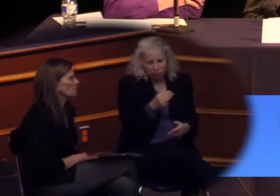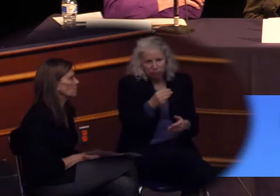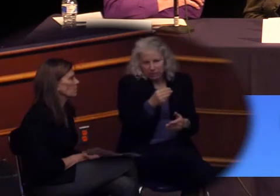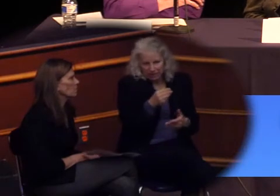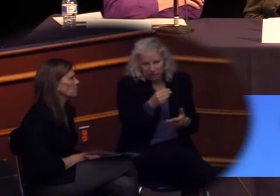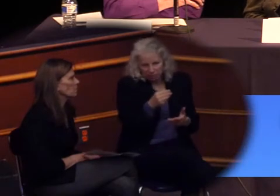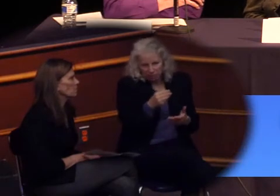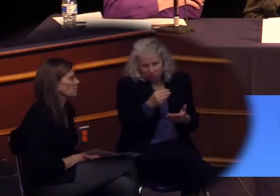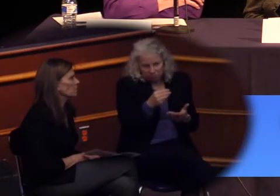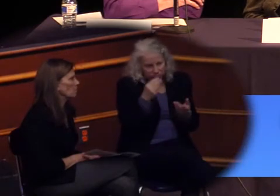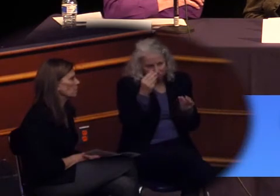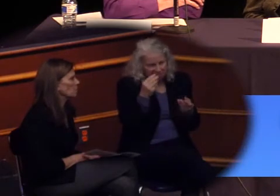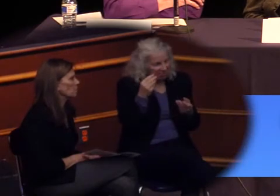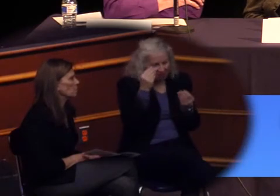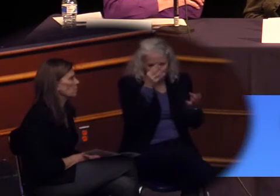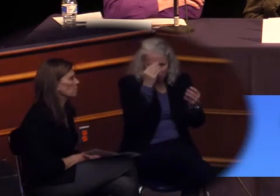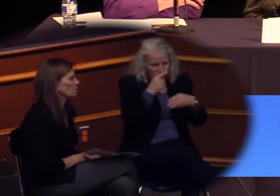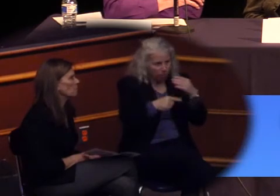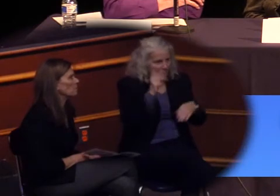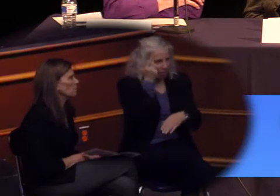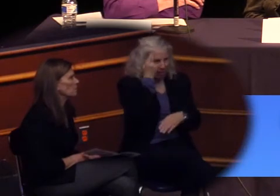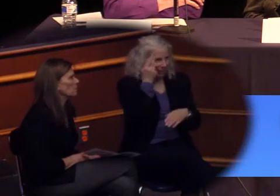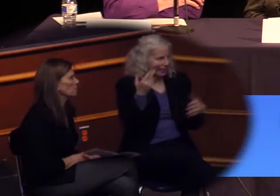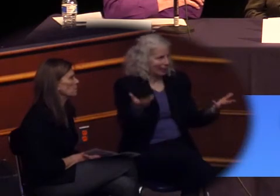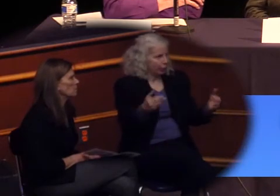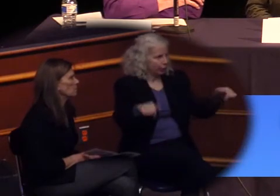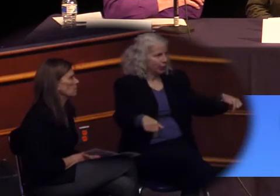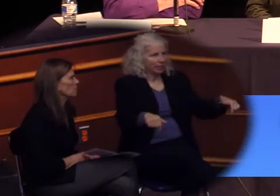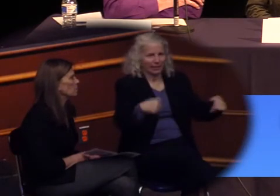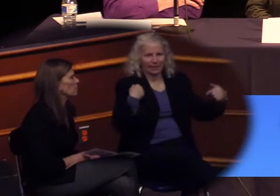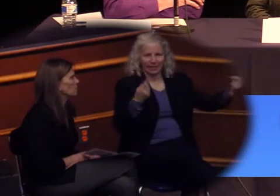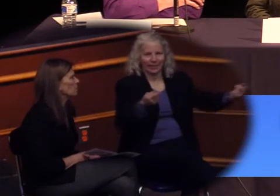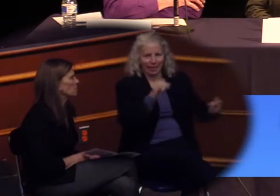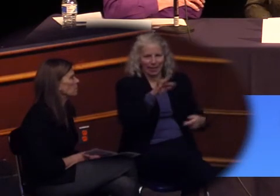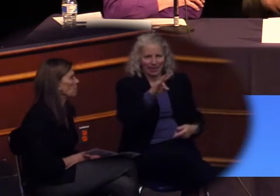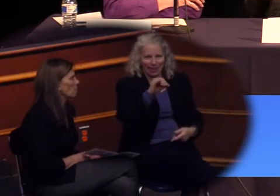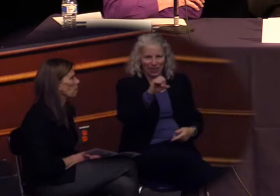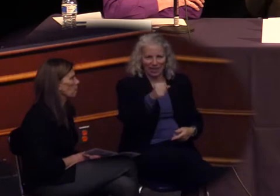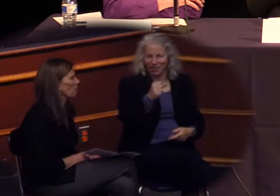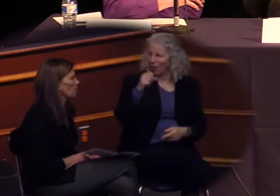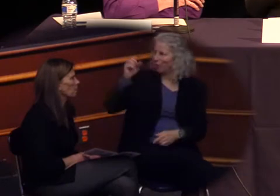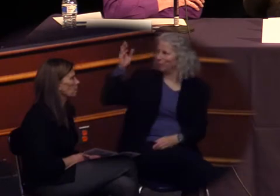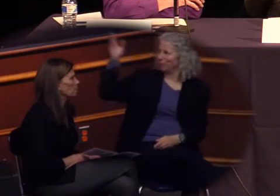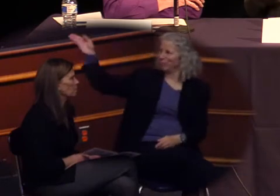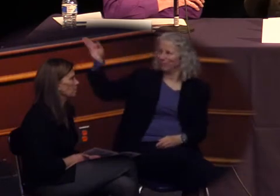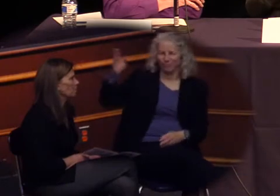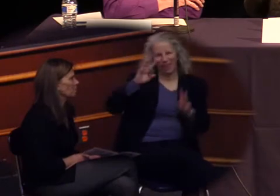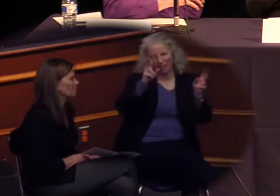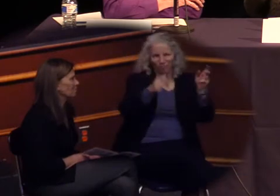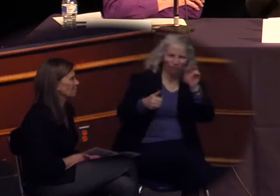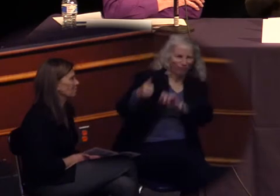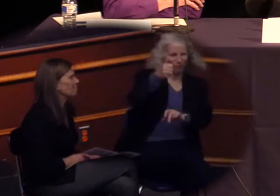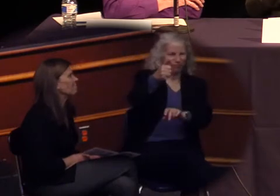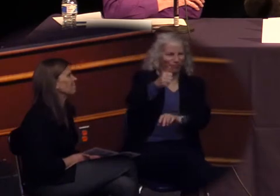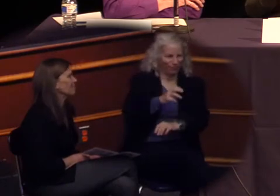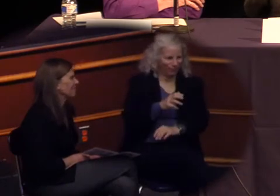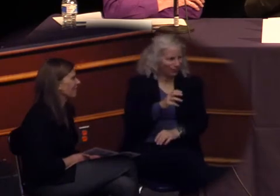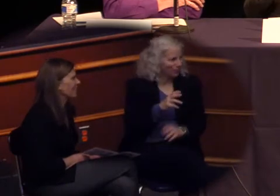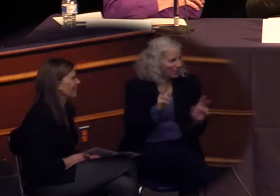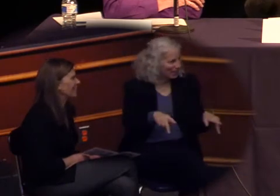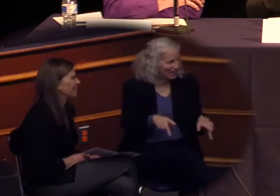in the Valley since the 1970s. He's really the dean at the desk tonight. So congratulations. We're glad you're here.